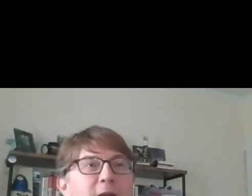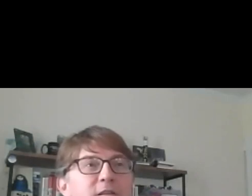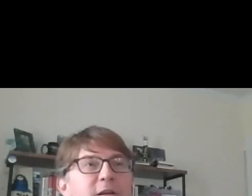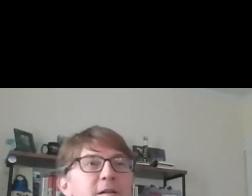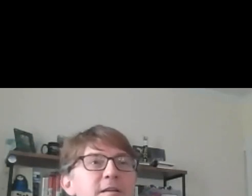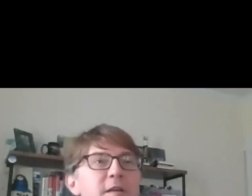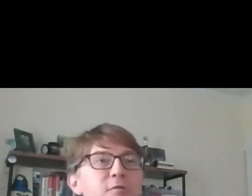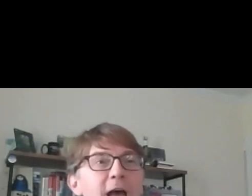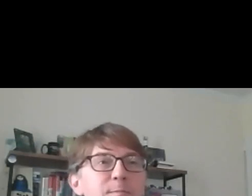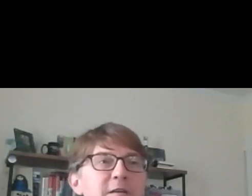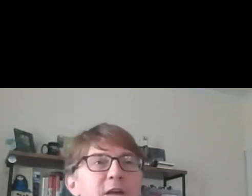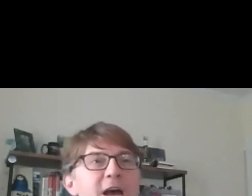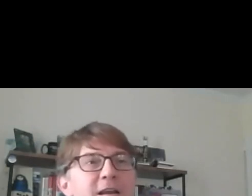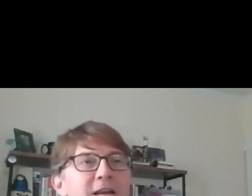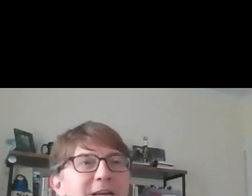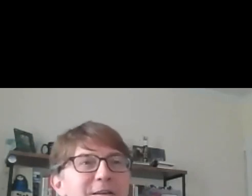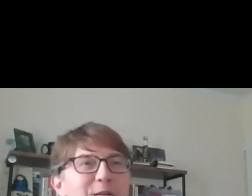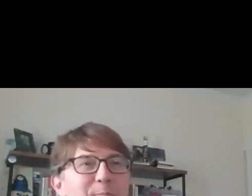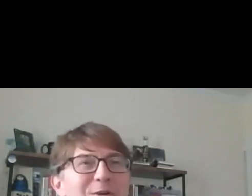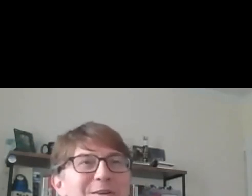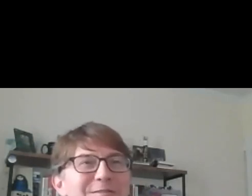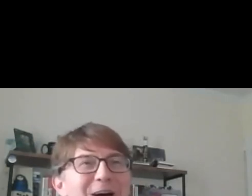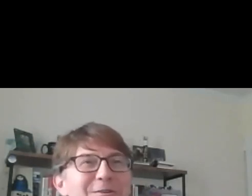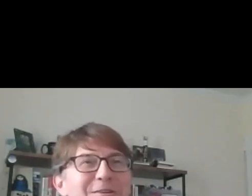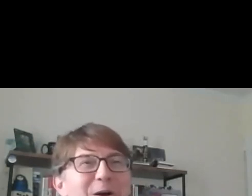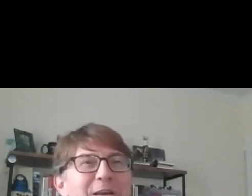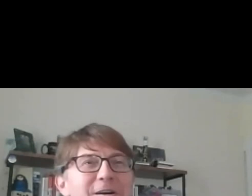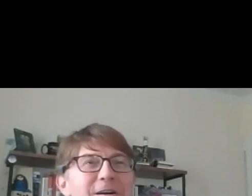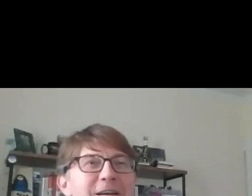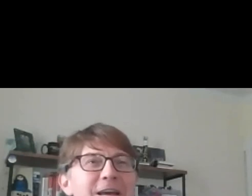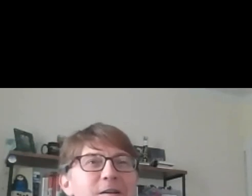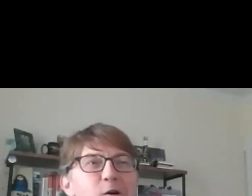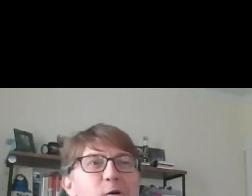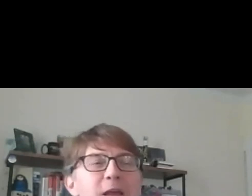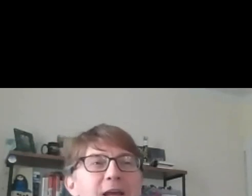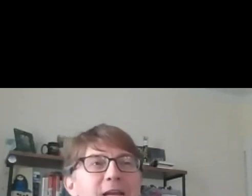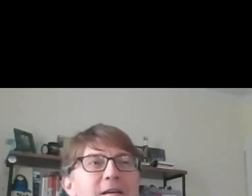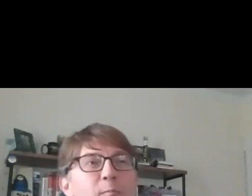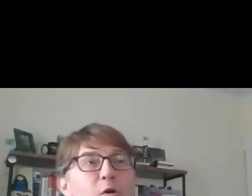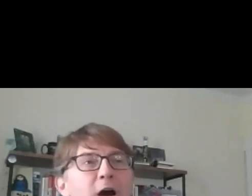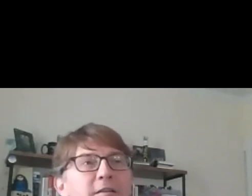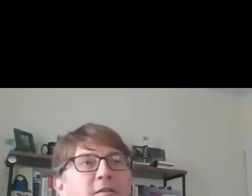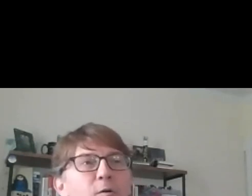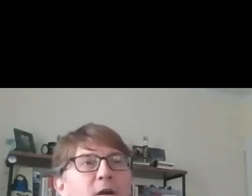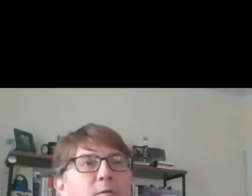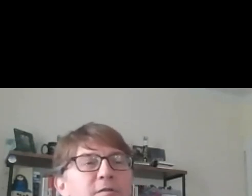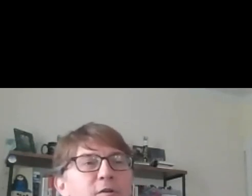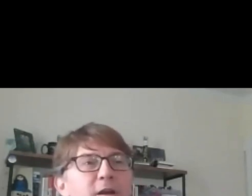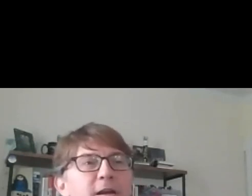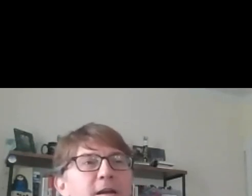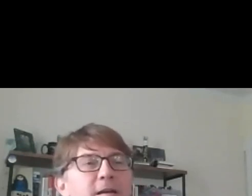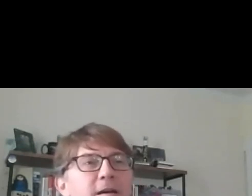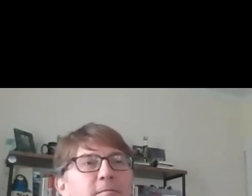Senator Mike Mansfield. And a central aspect of that is the promotion of democracy, both here at home and abroad. So